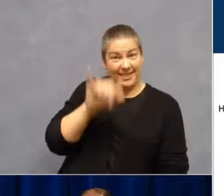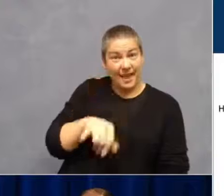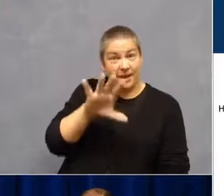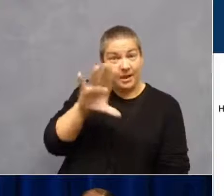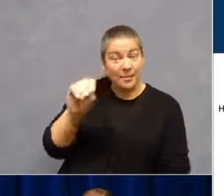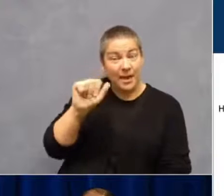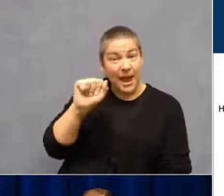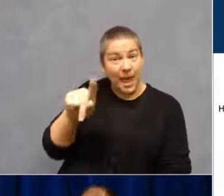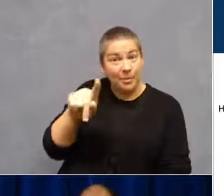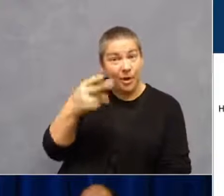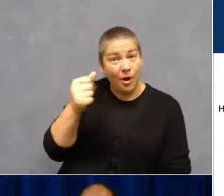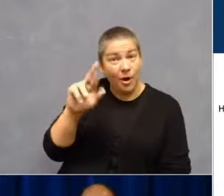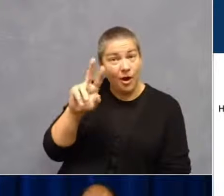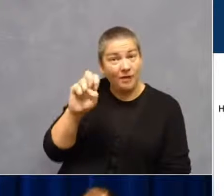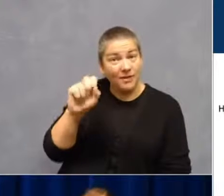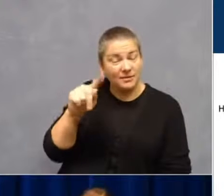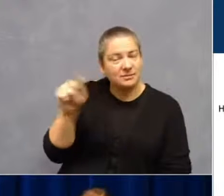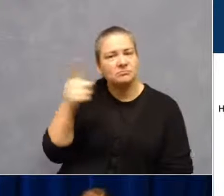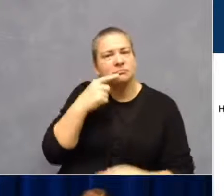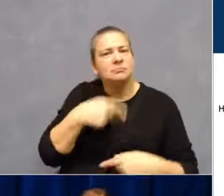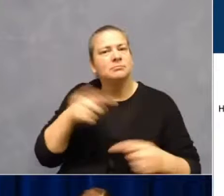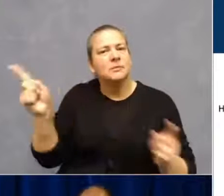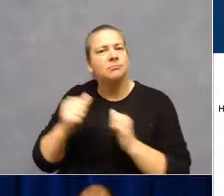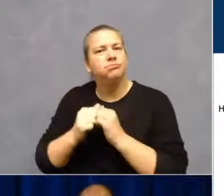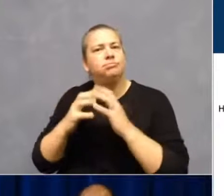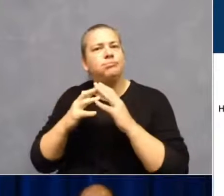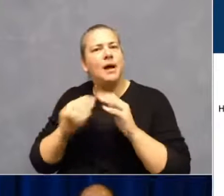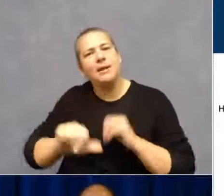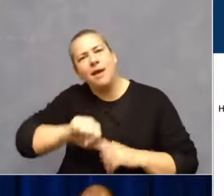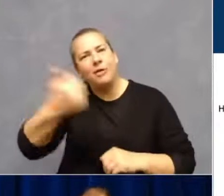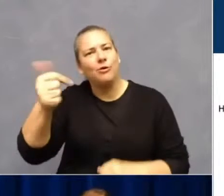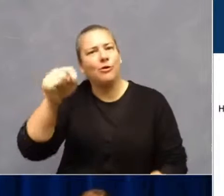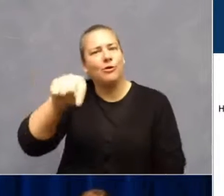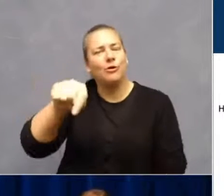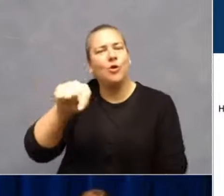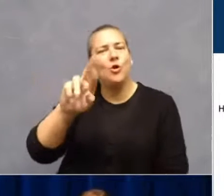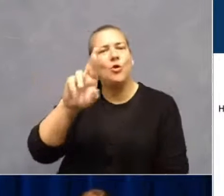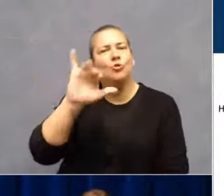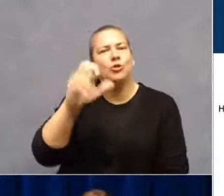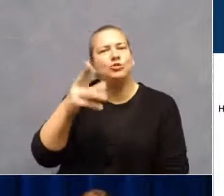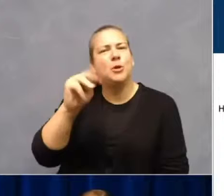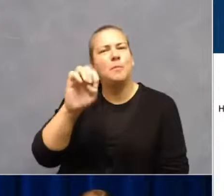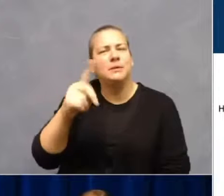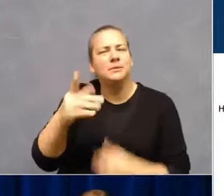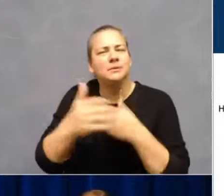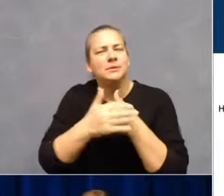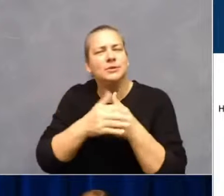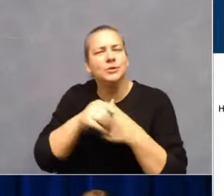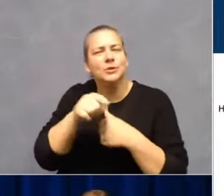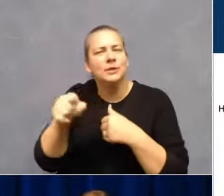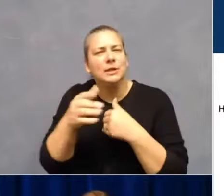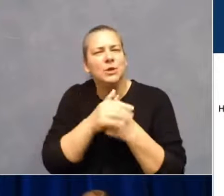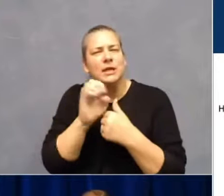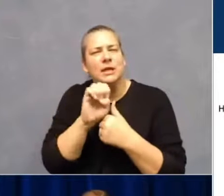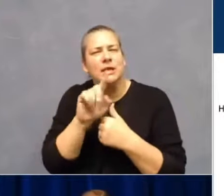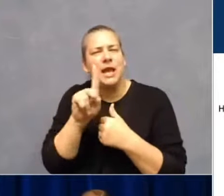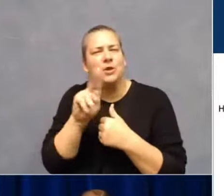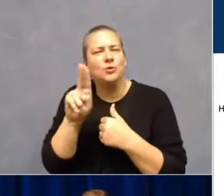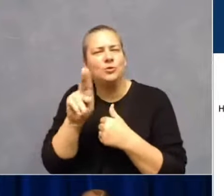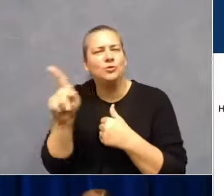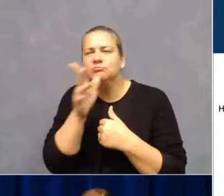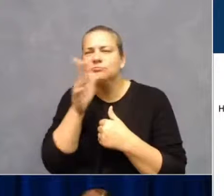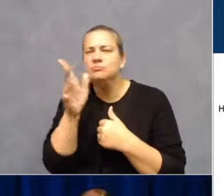has been broken just outside of Richmond, close to EKU's ag farm, on a